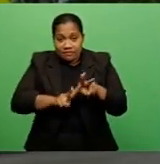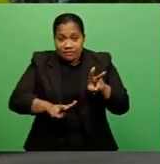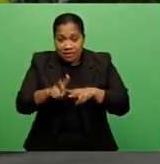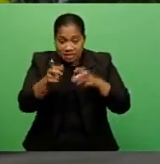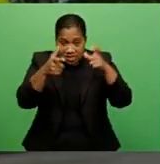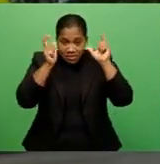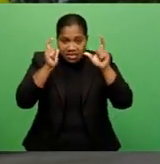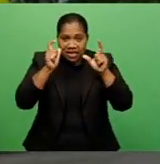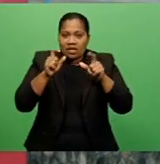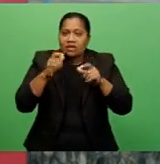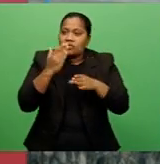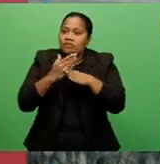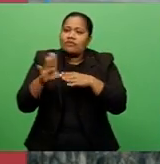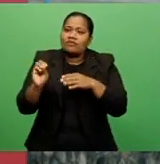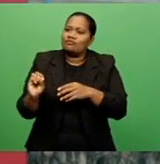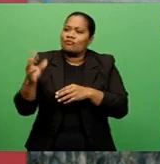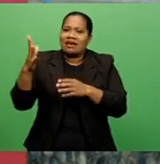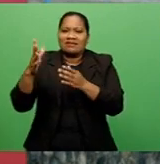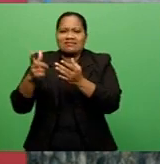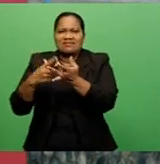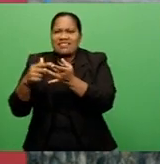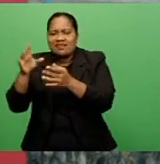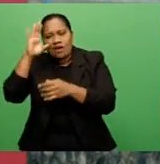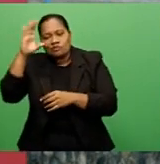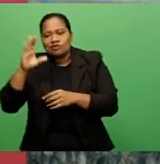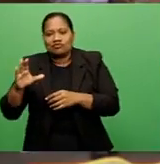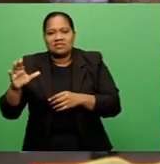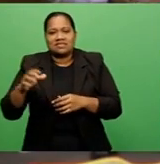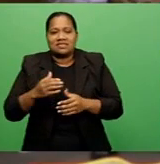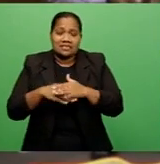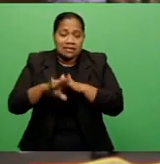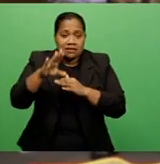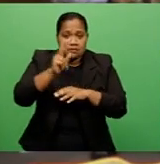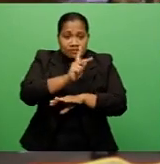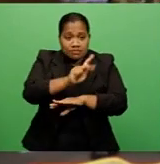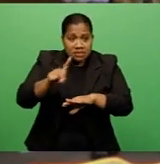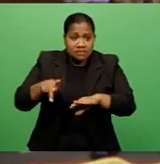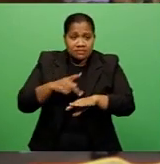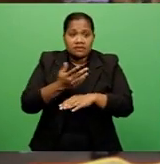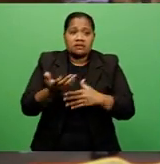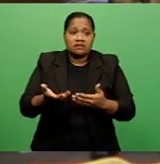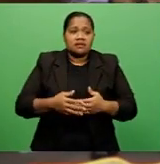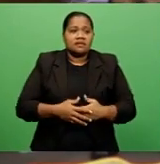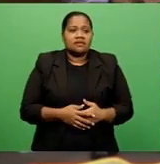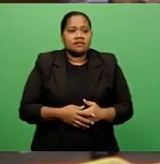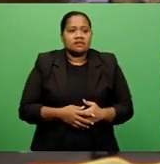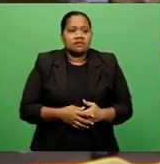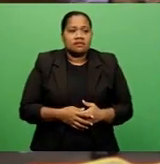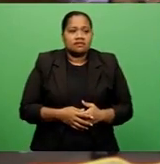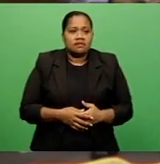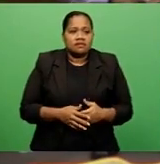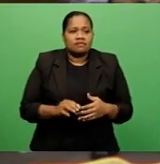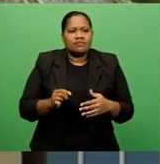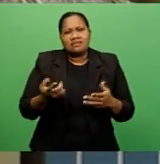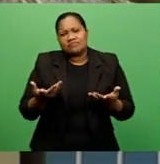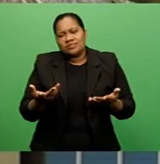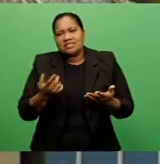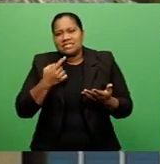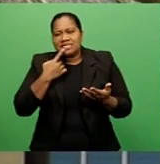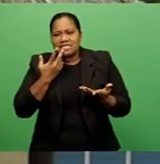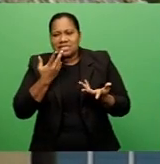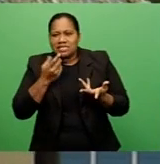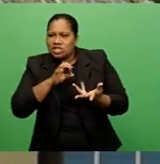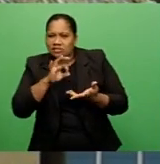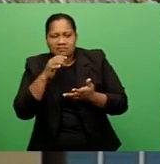to work from another country in the Pacific is wishful thinking. You know, it's not going to happen because